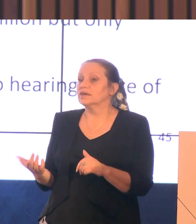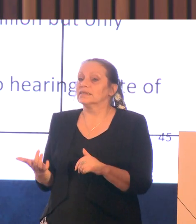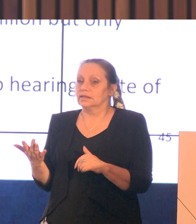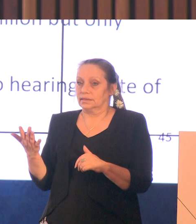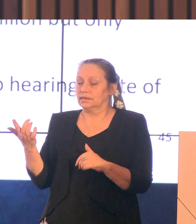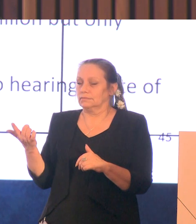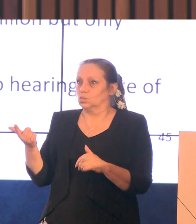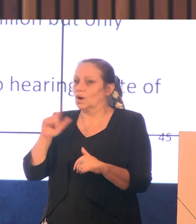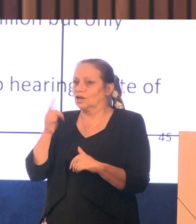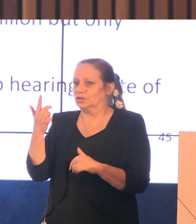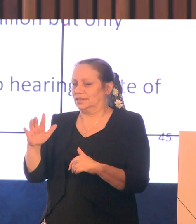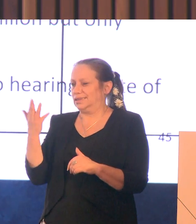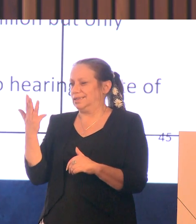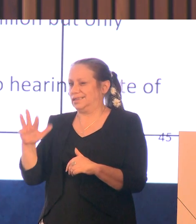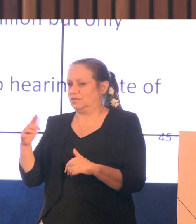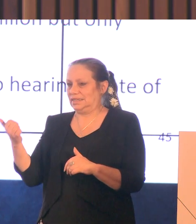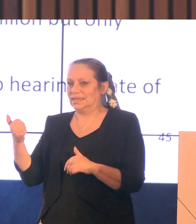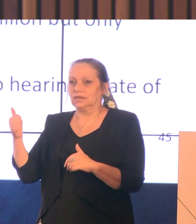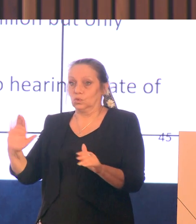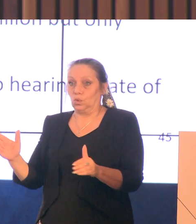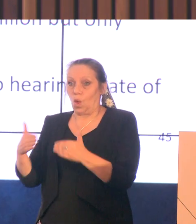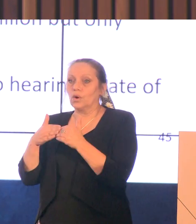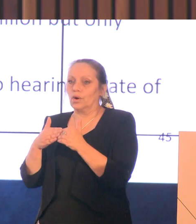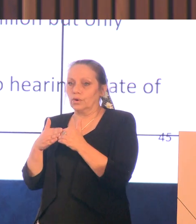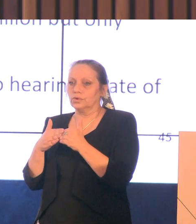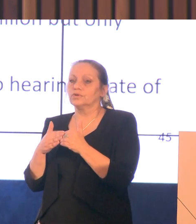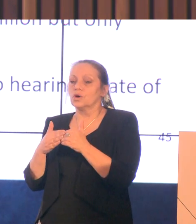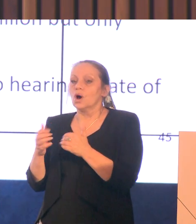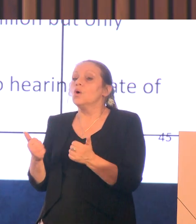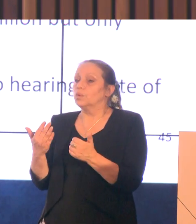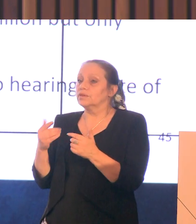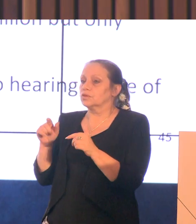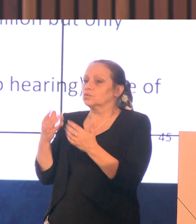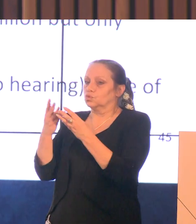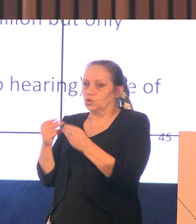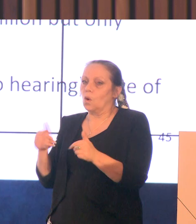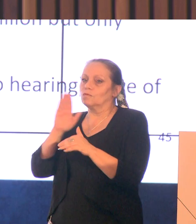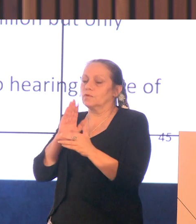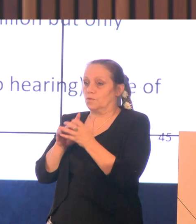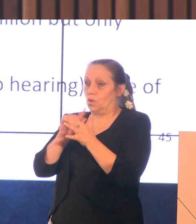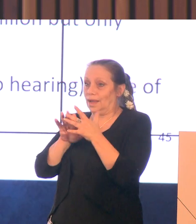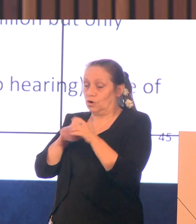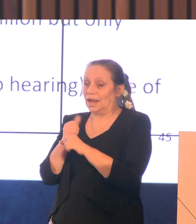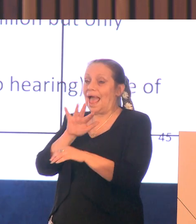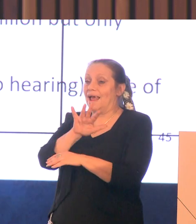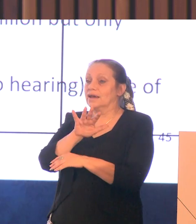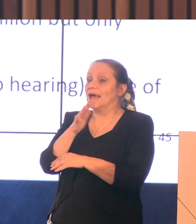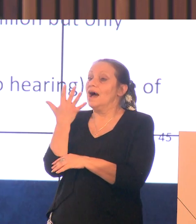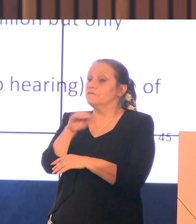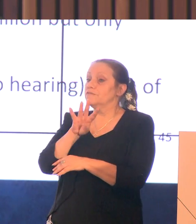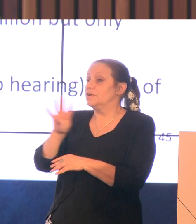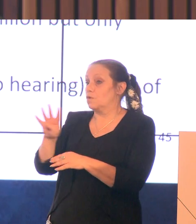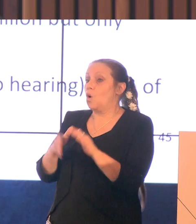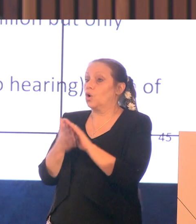1,576 are closed, with 1,522 resolved before the hearing and just 54 going to